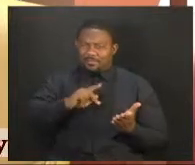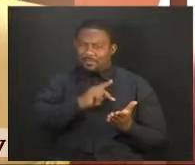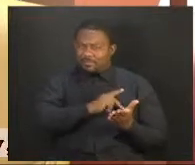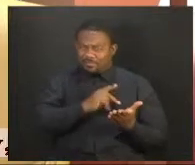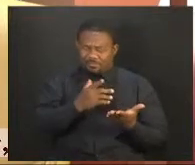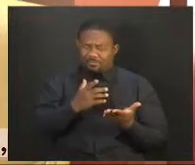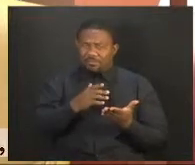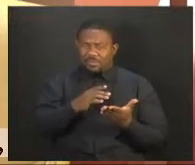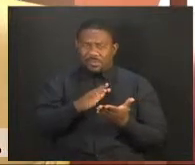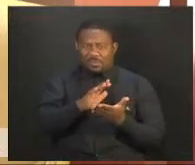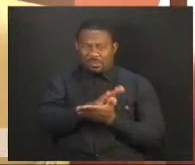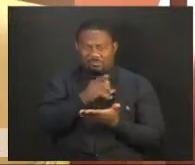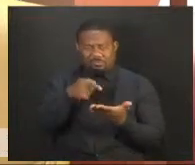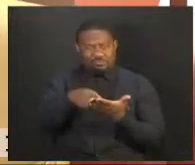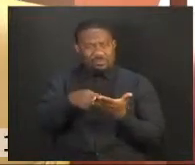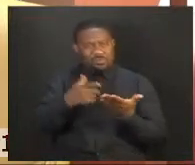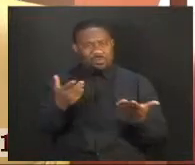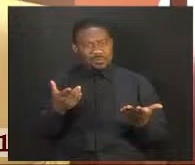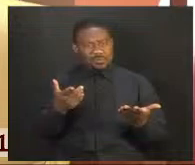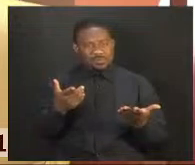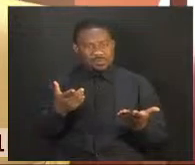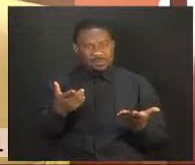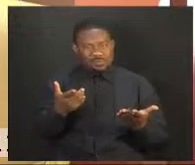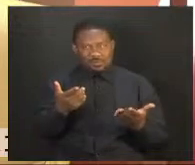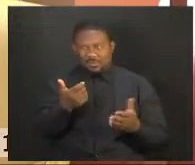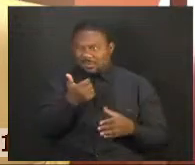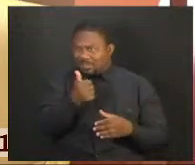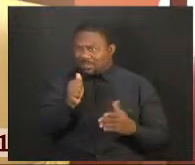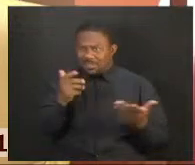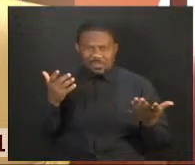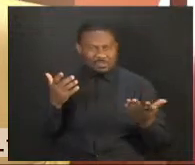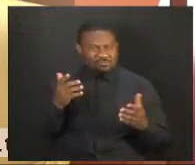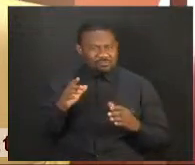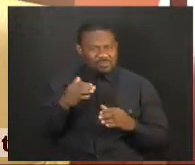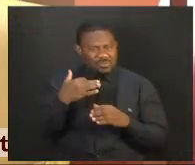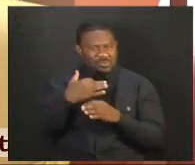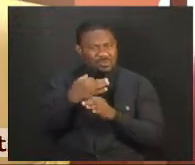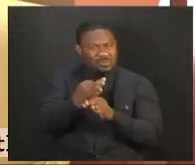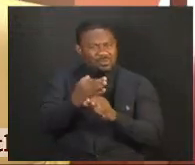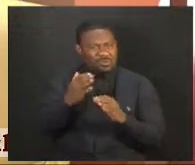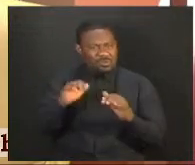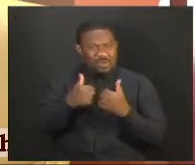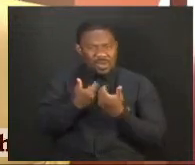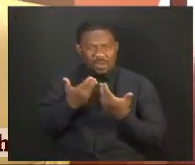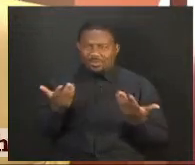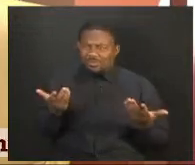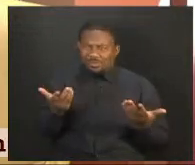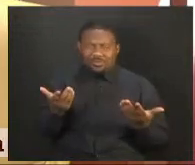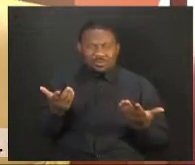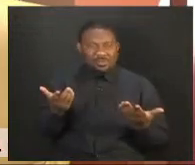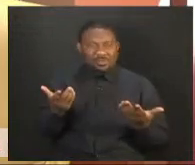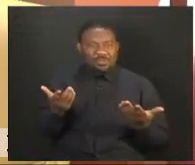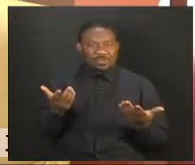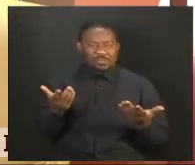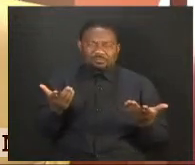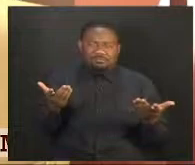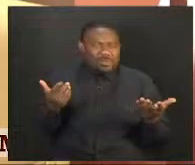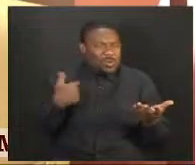Parliament, we haven't determined any form the budget statement will be presented as at now. Mr.